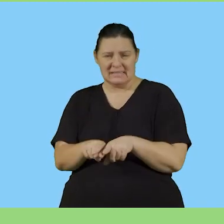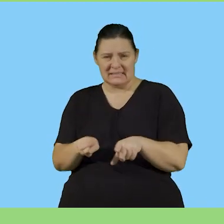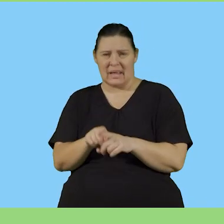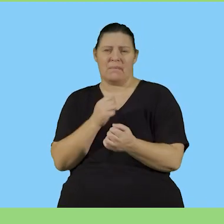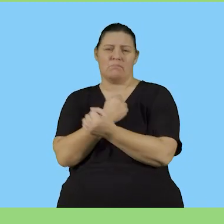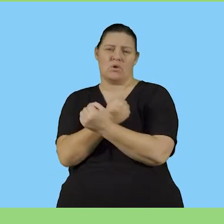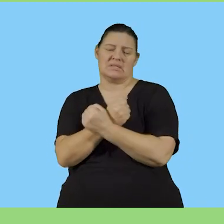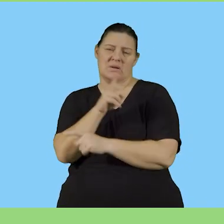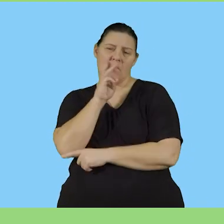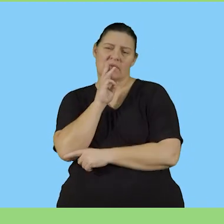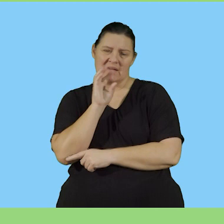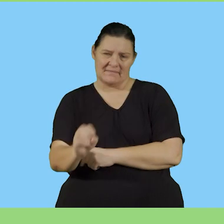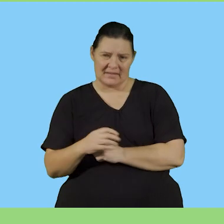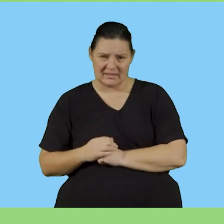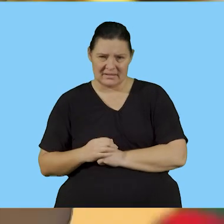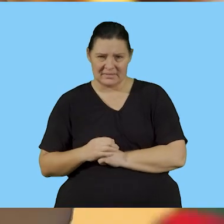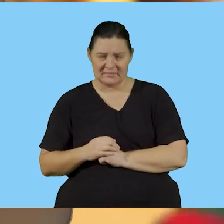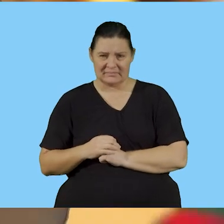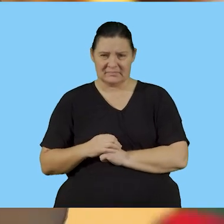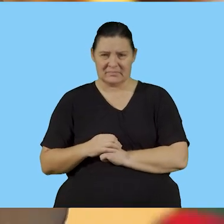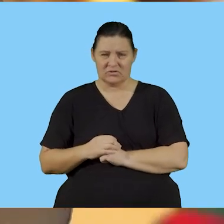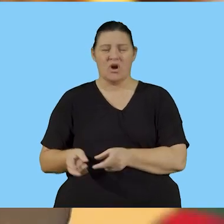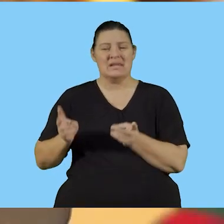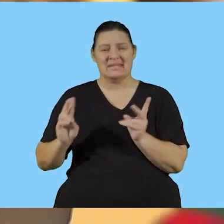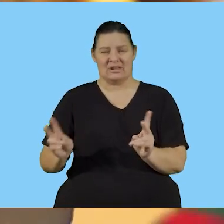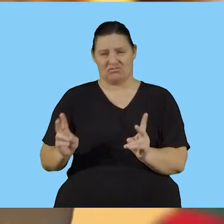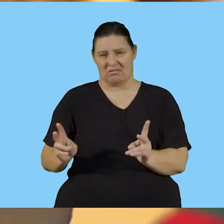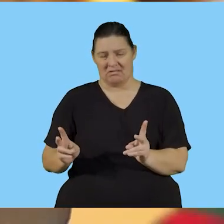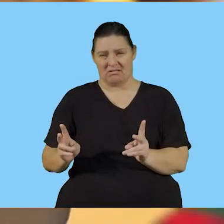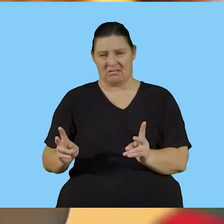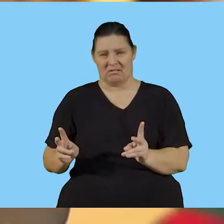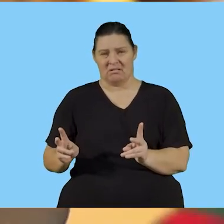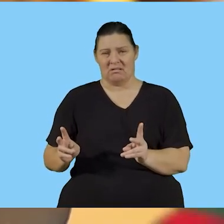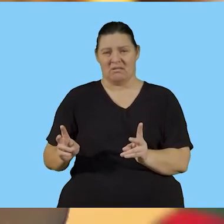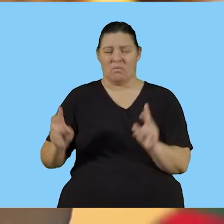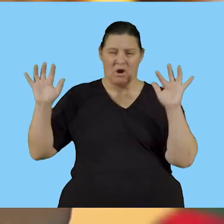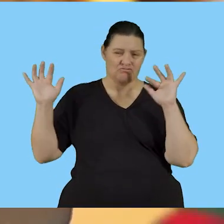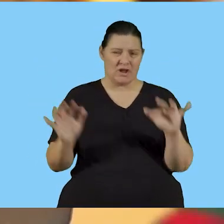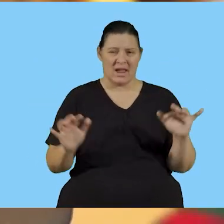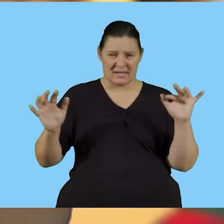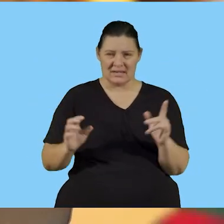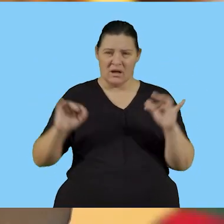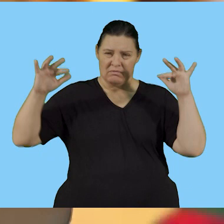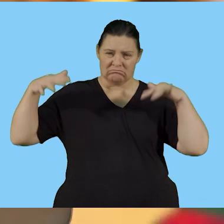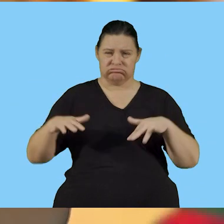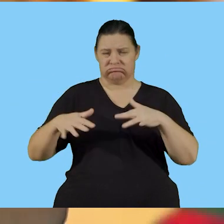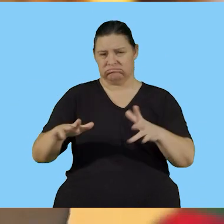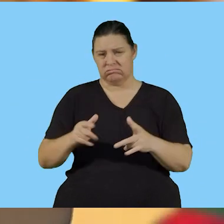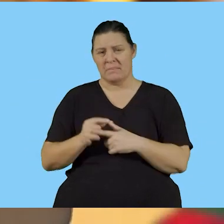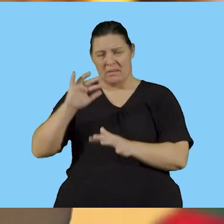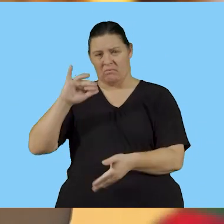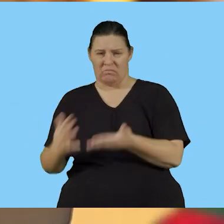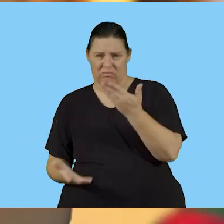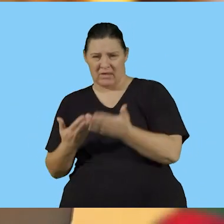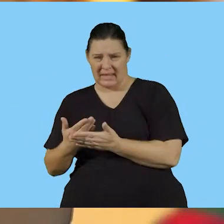as poison the water. So that is the first natural factor that causes an imbalance in